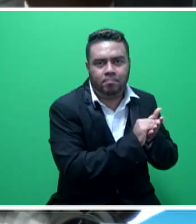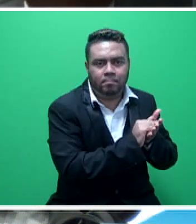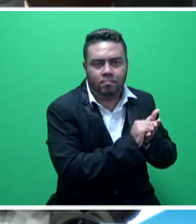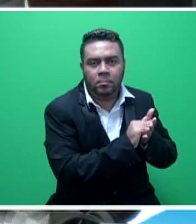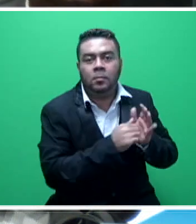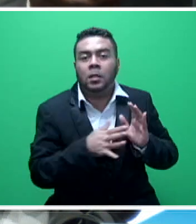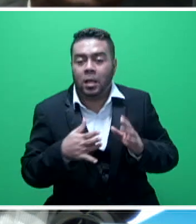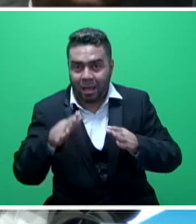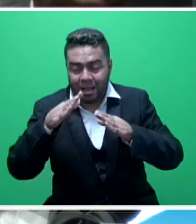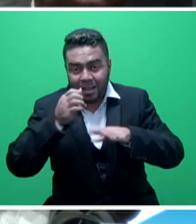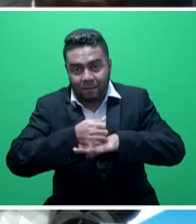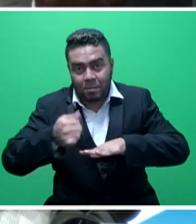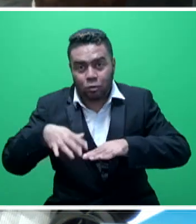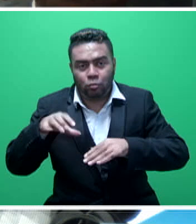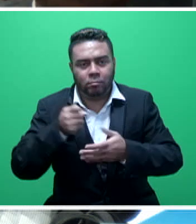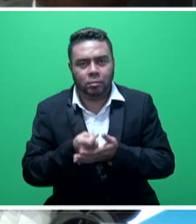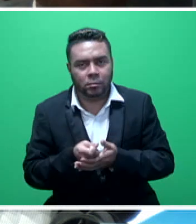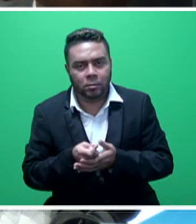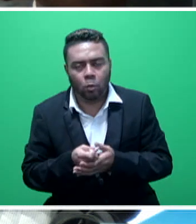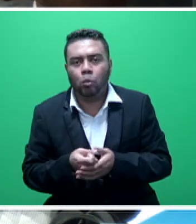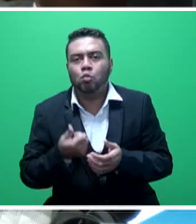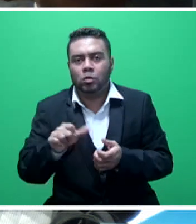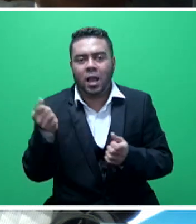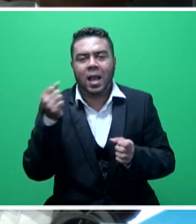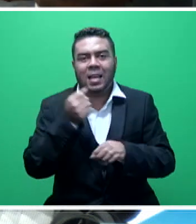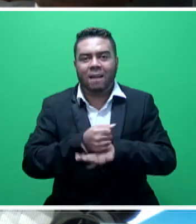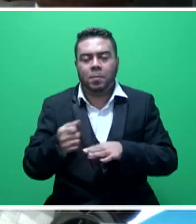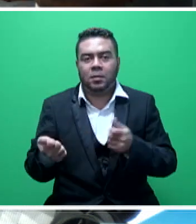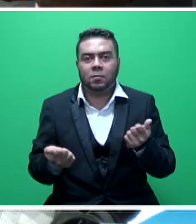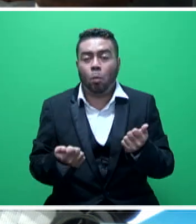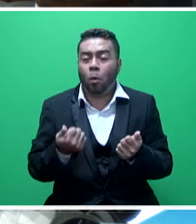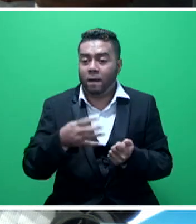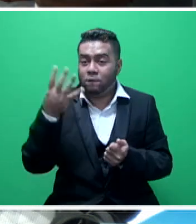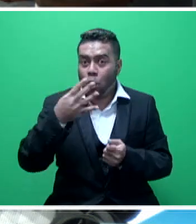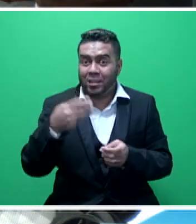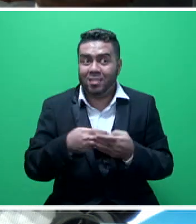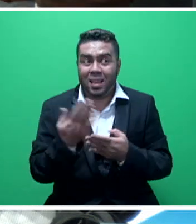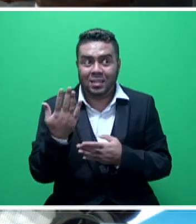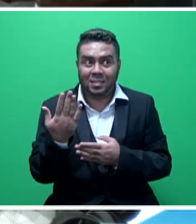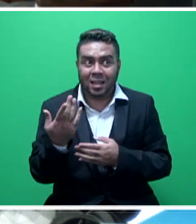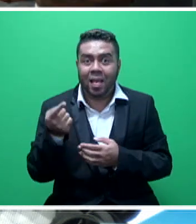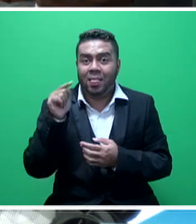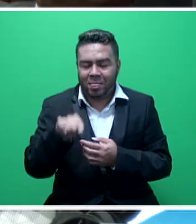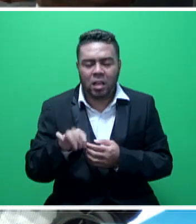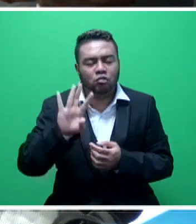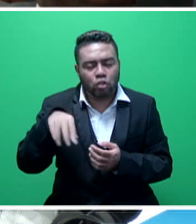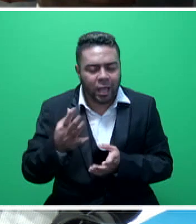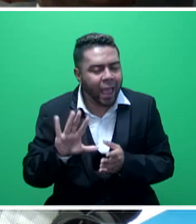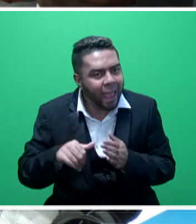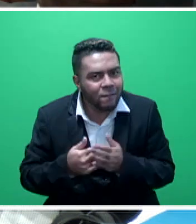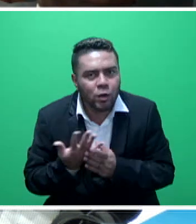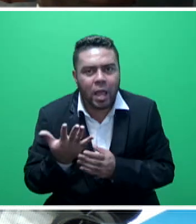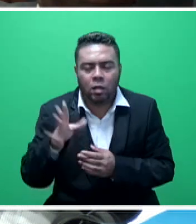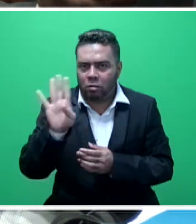using government designated vehicles. During the quarantine period of 14 days, they are checked daily by our quarantine team